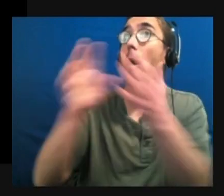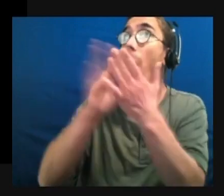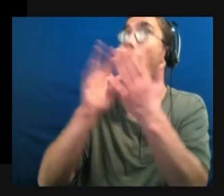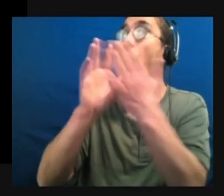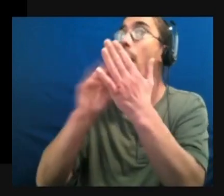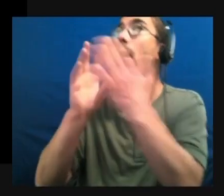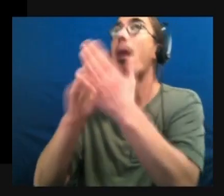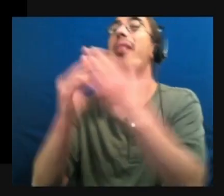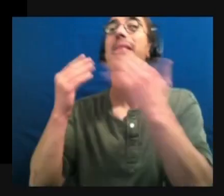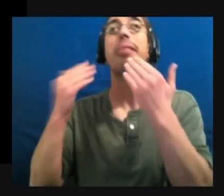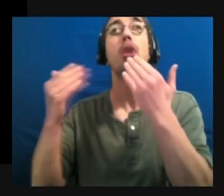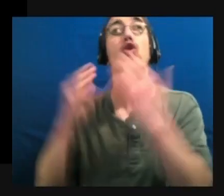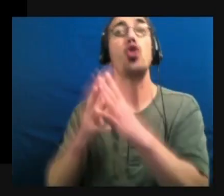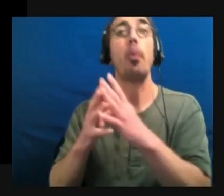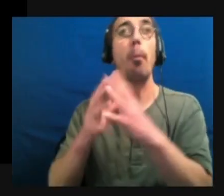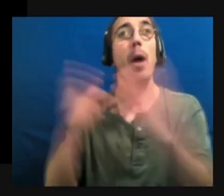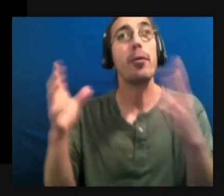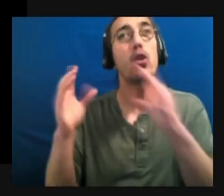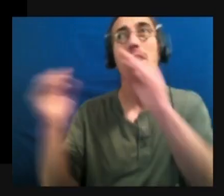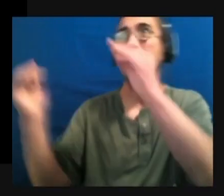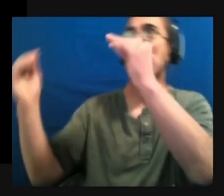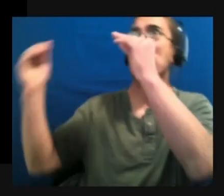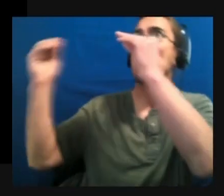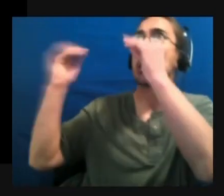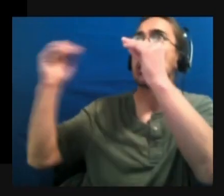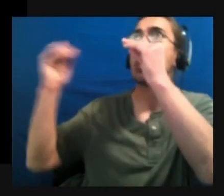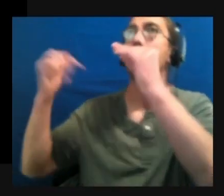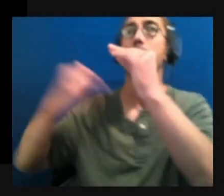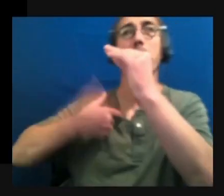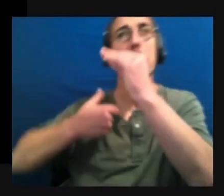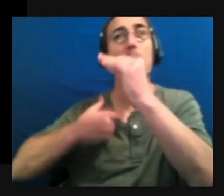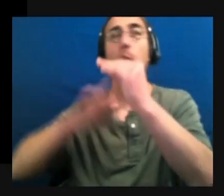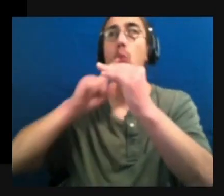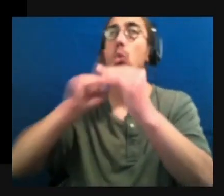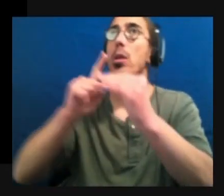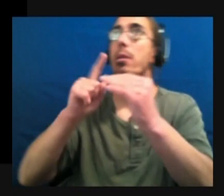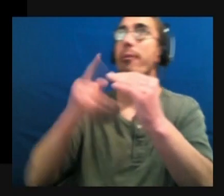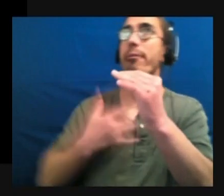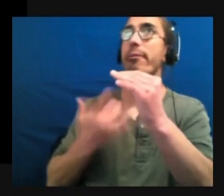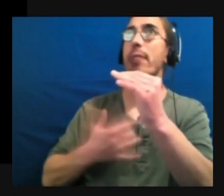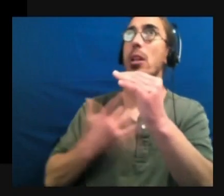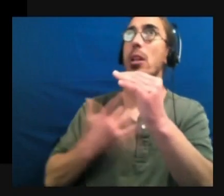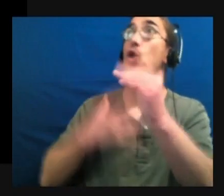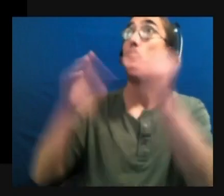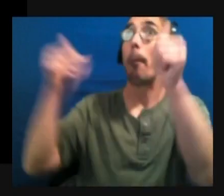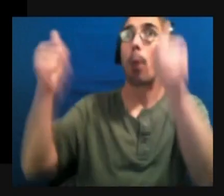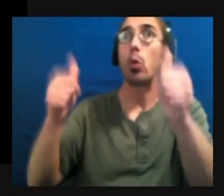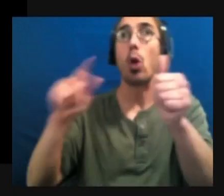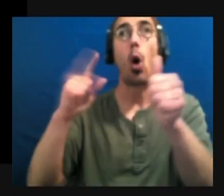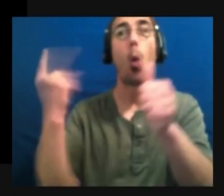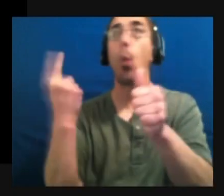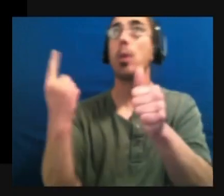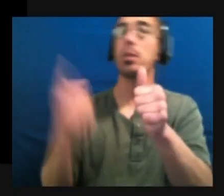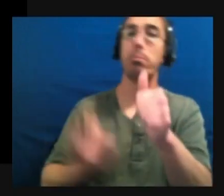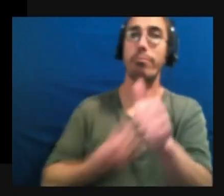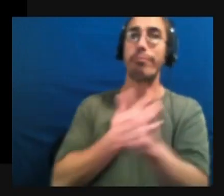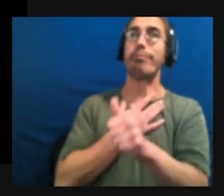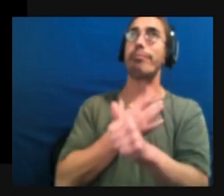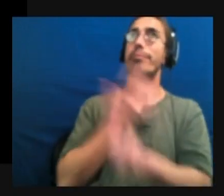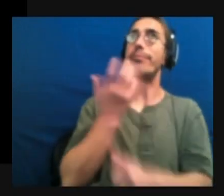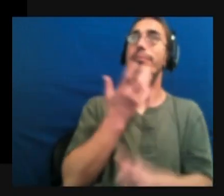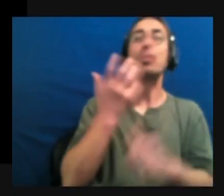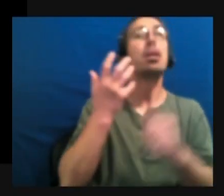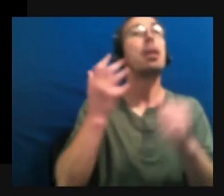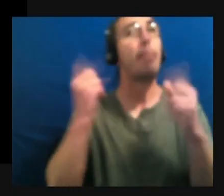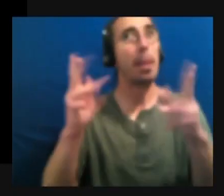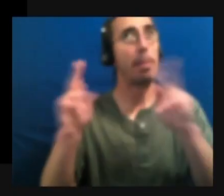for educating me. And I think your posts always mean a lot to many, many people.